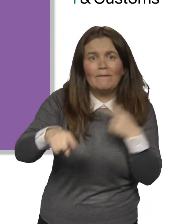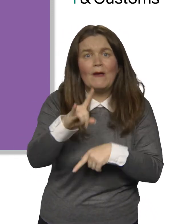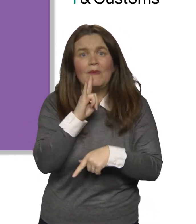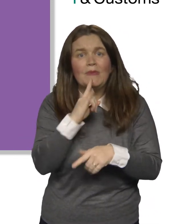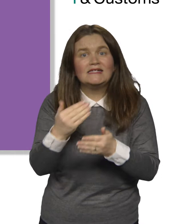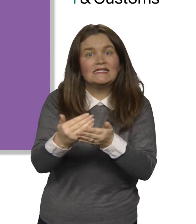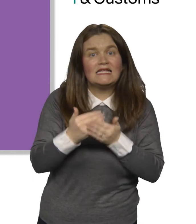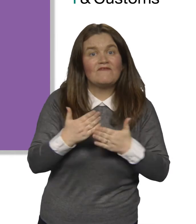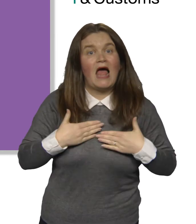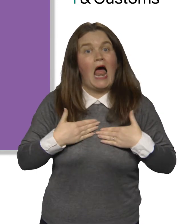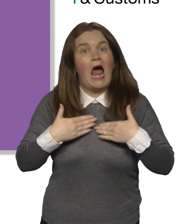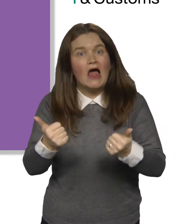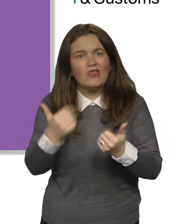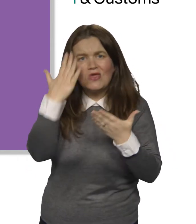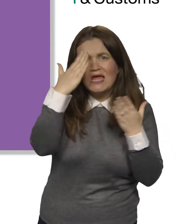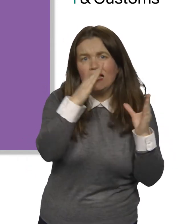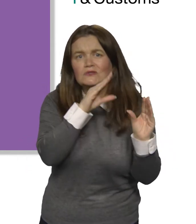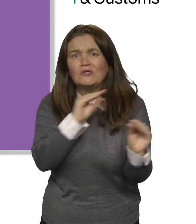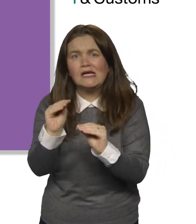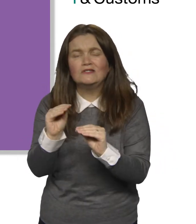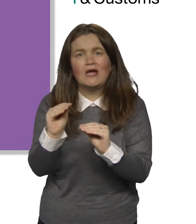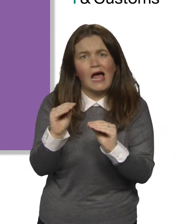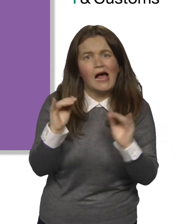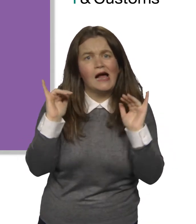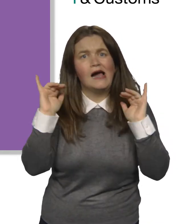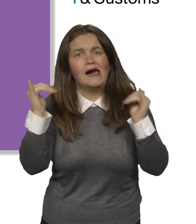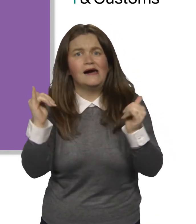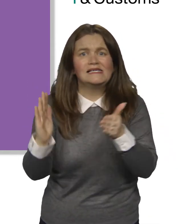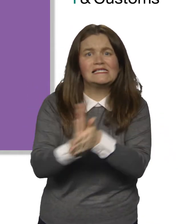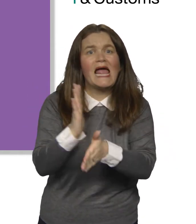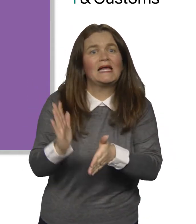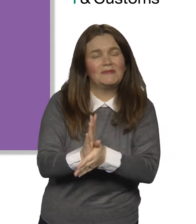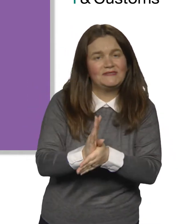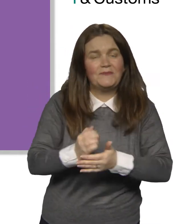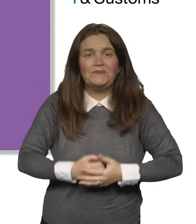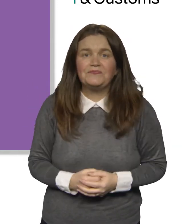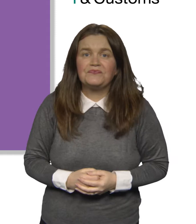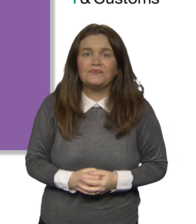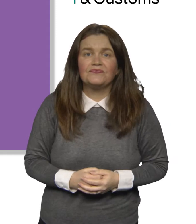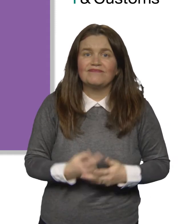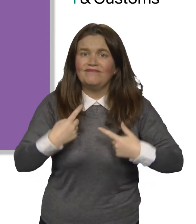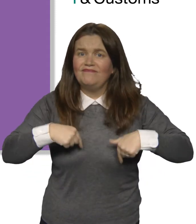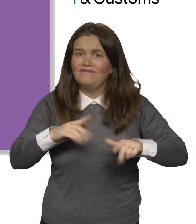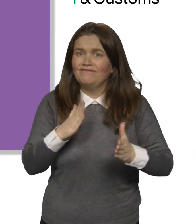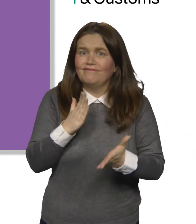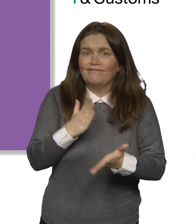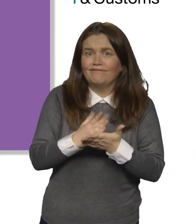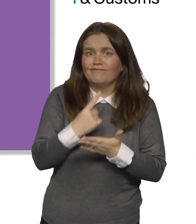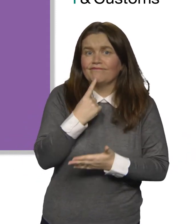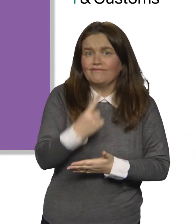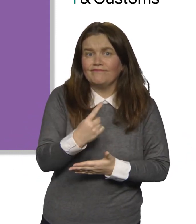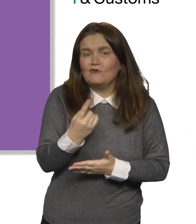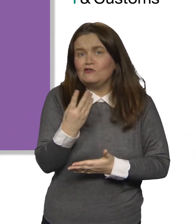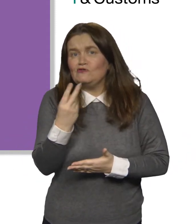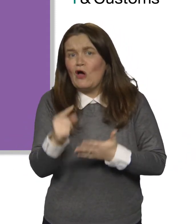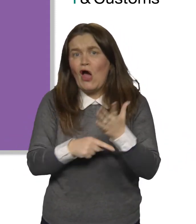people safe and healthy, educated and entertained. Now, we've got to admit that some